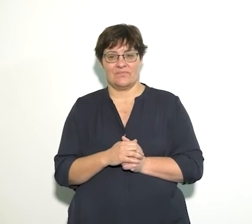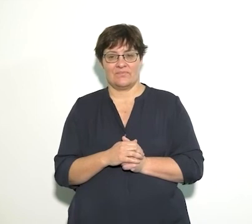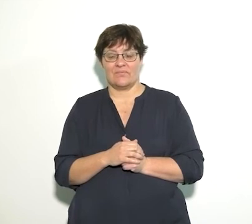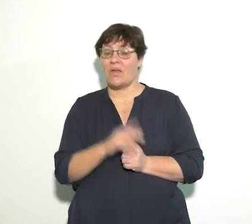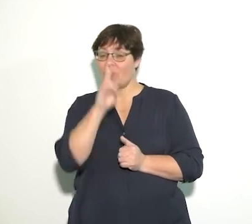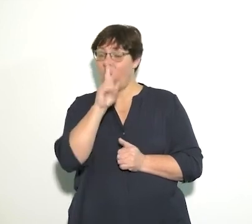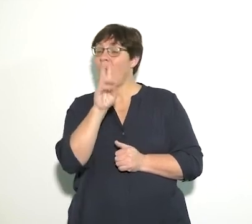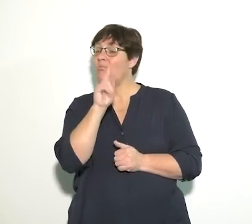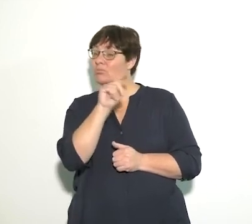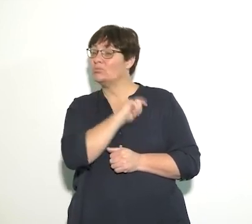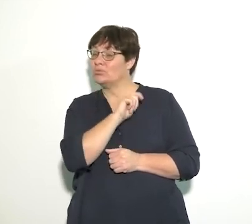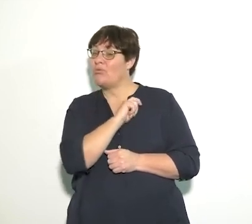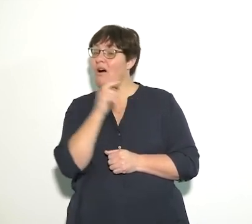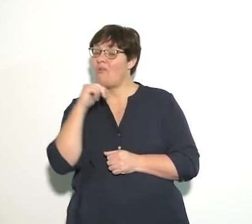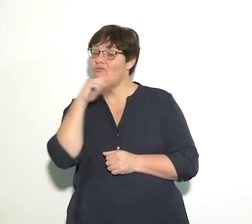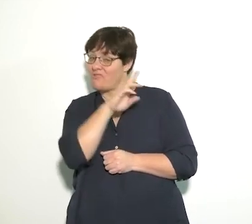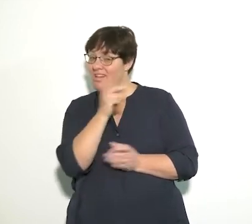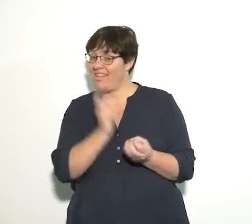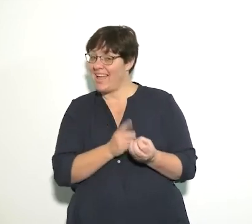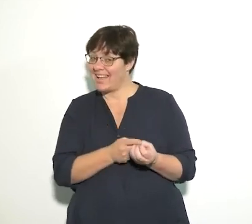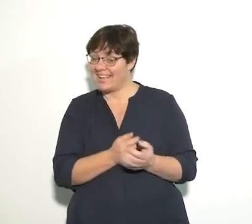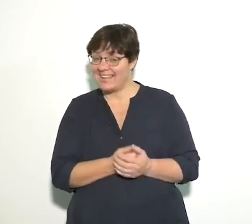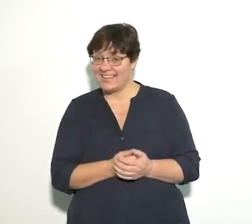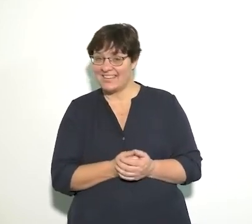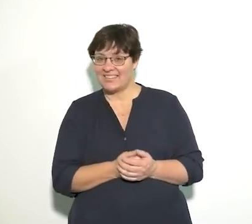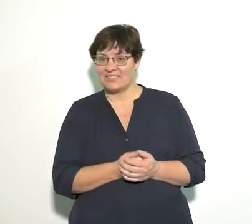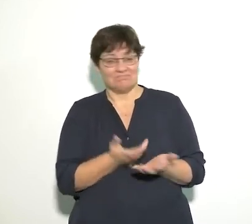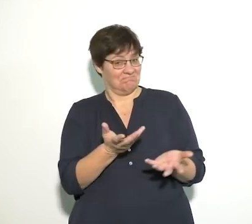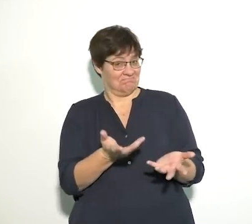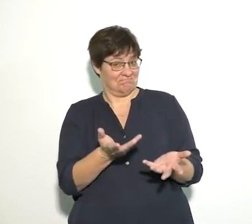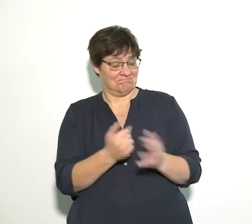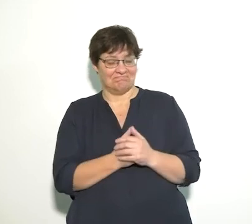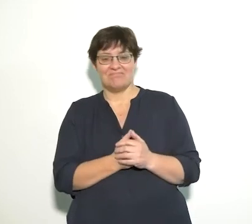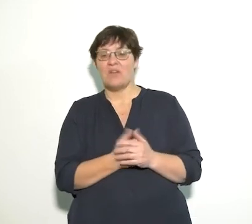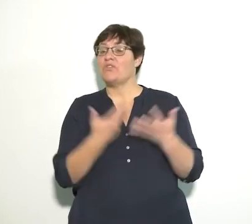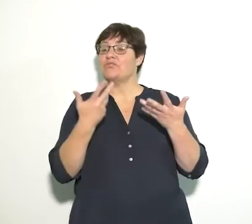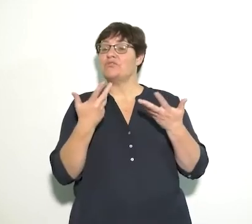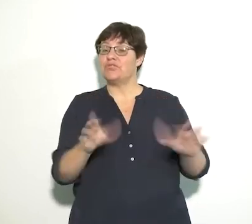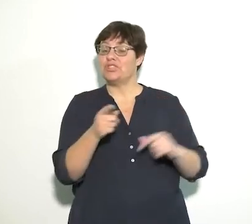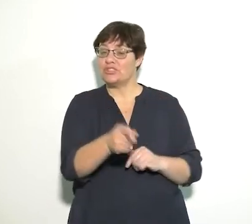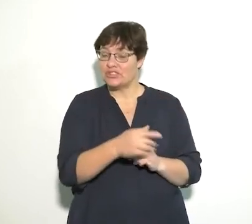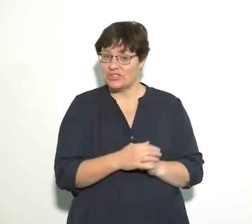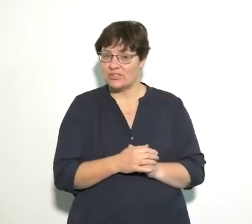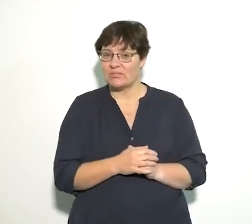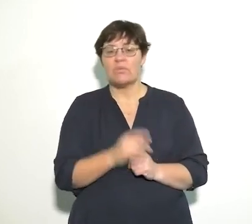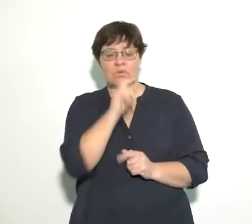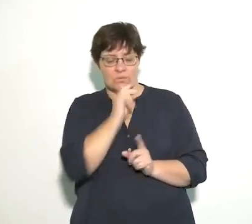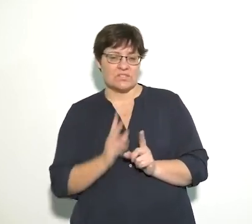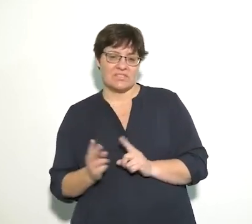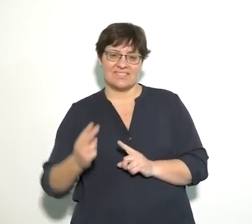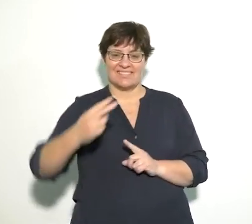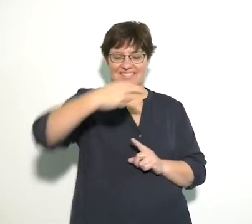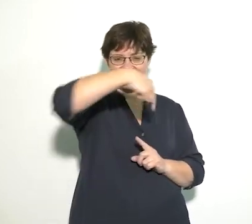Now they're starting to look like real eggs. There we go. Once you've done this, using your